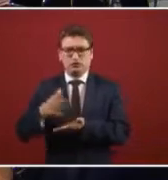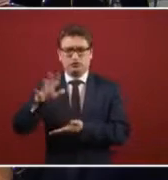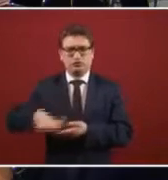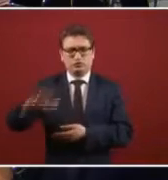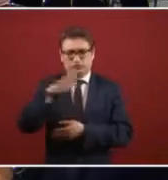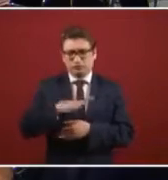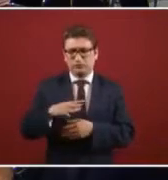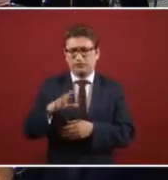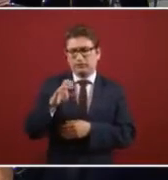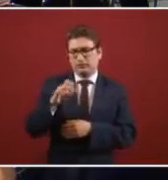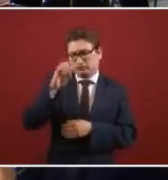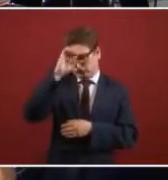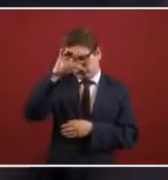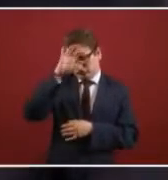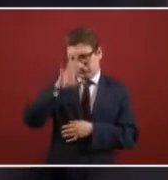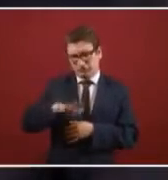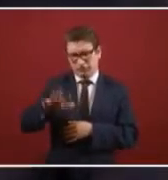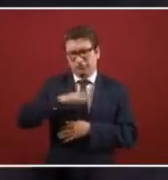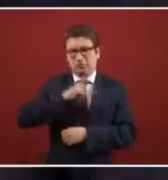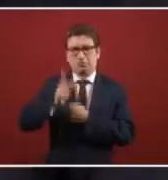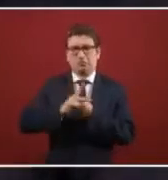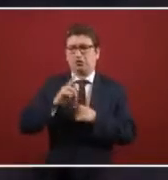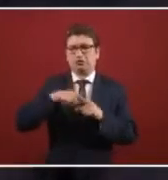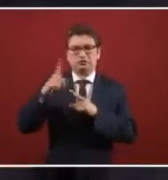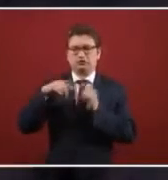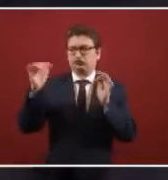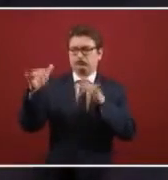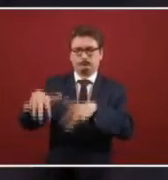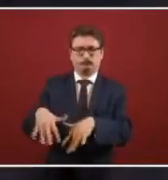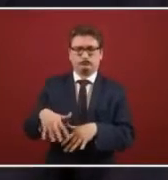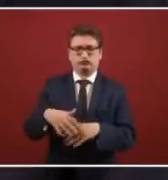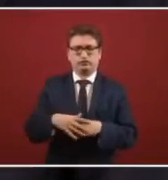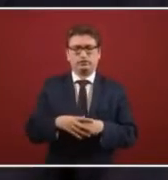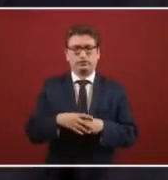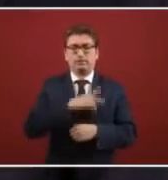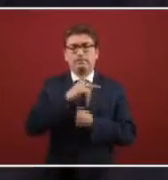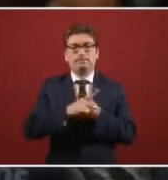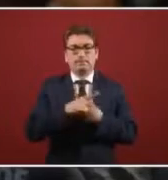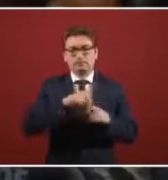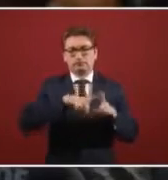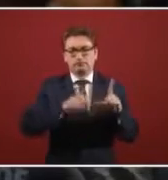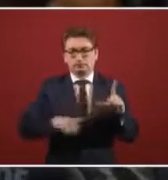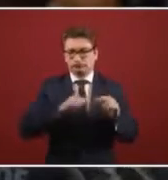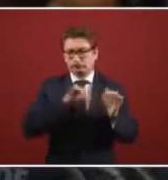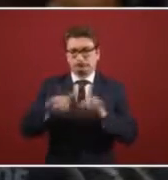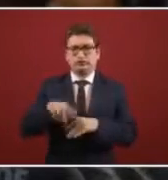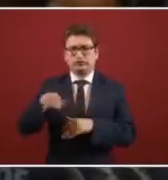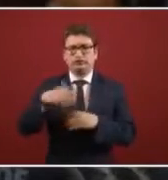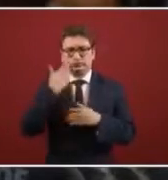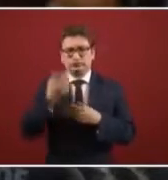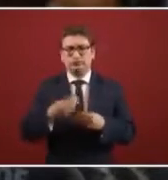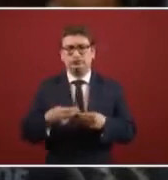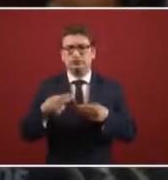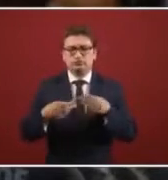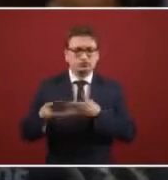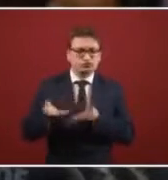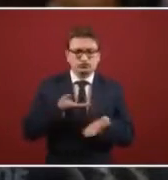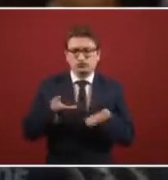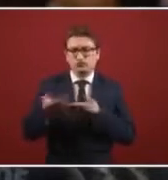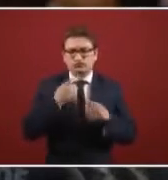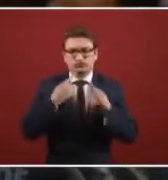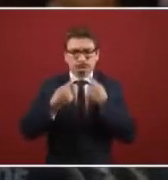país. installation? Y, There's miners pues, from all the quieren country, que se privilegien las and they negociaciones, que se they instalen want mesas de